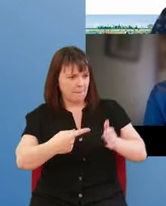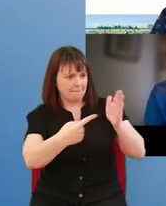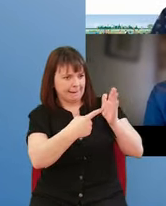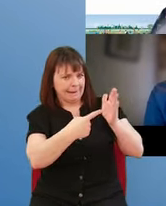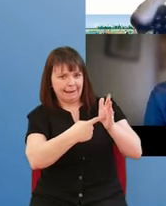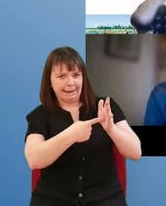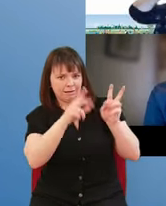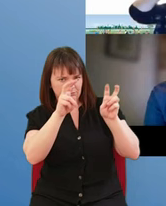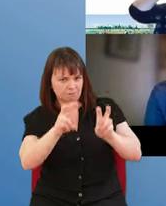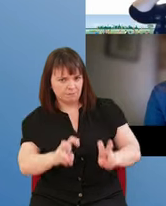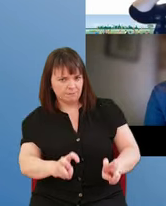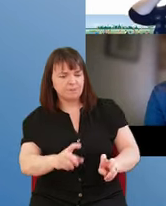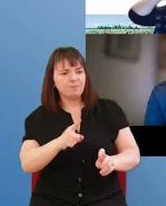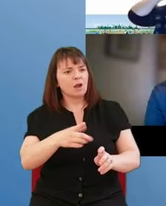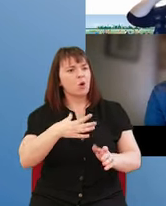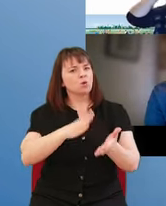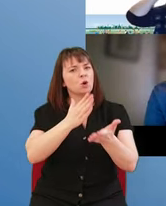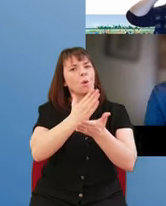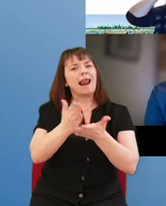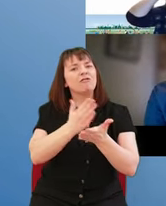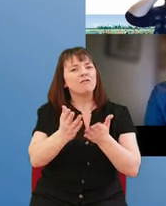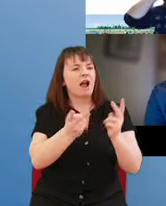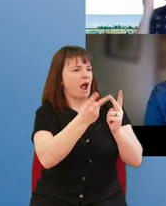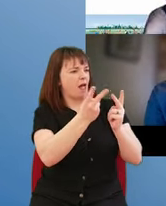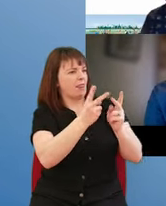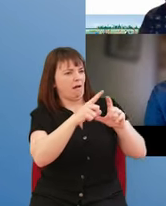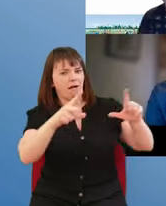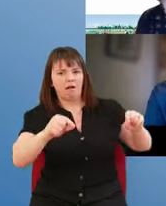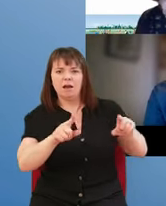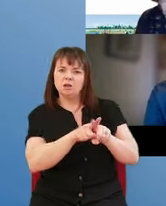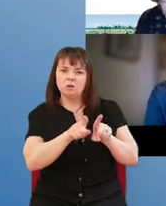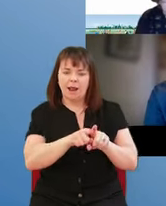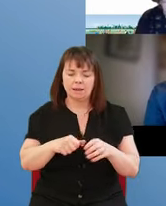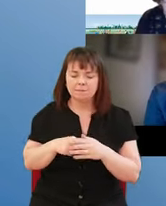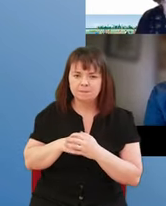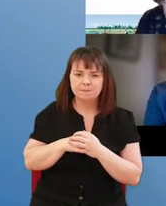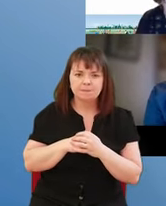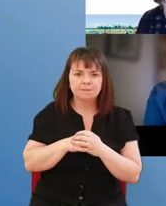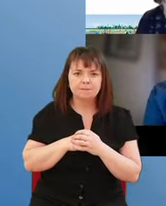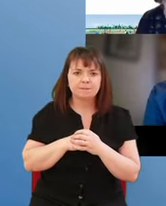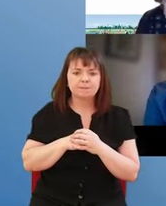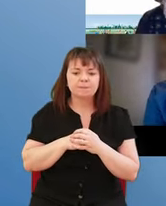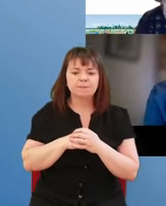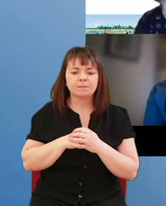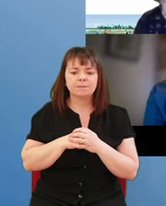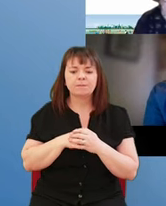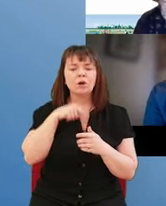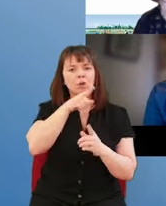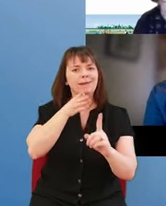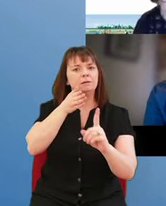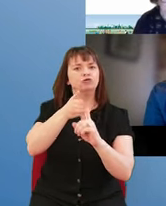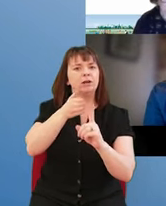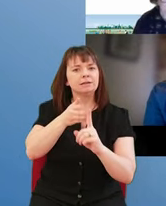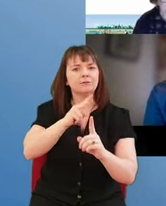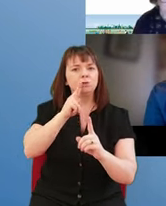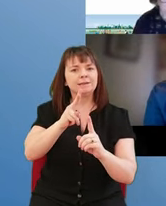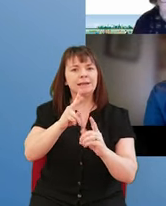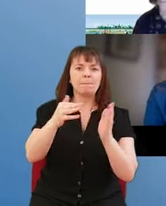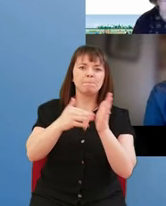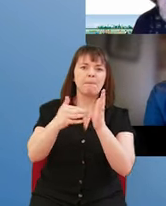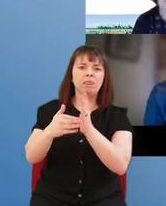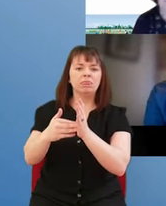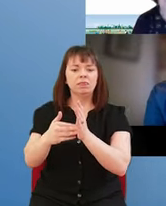total primary care and prescribing budgets are 3.3 million adverse to budget in total. However, this does need to be caveated, as this